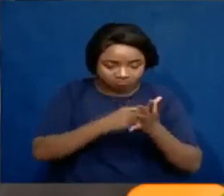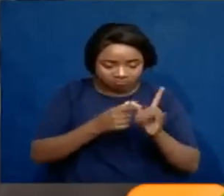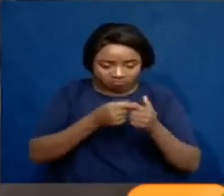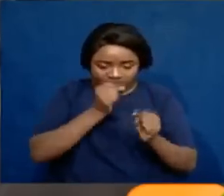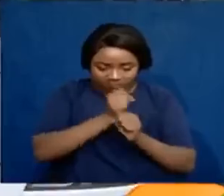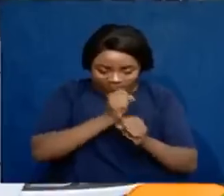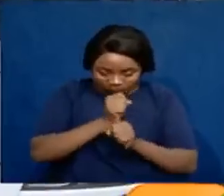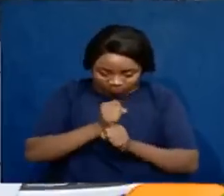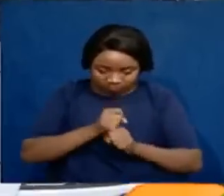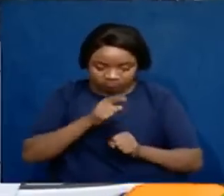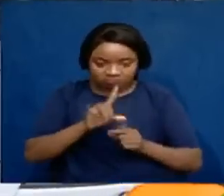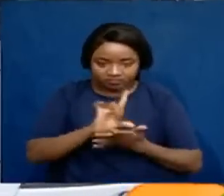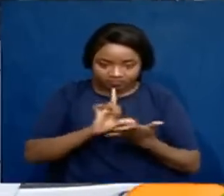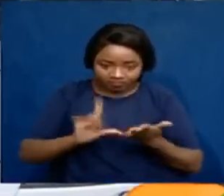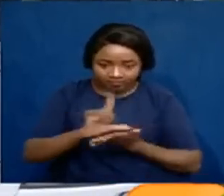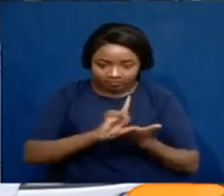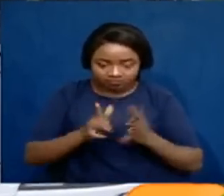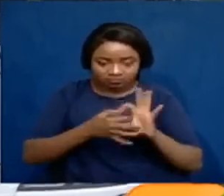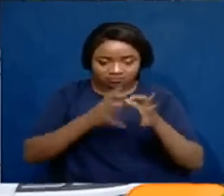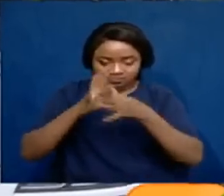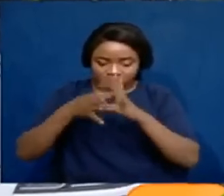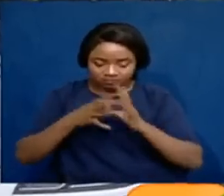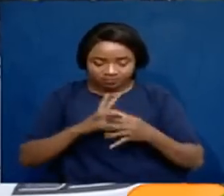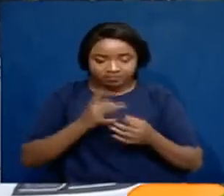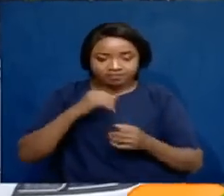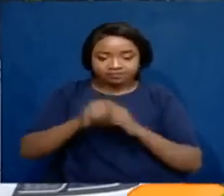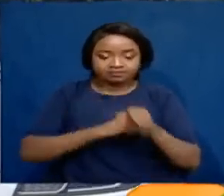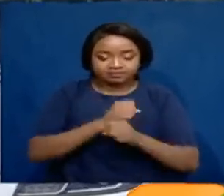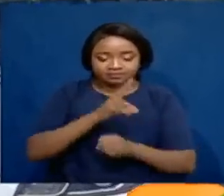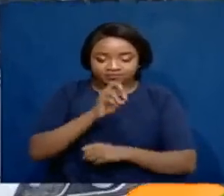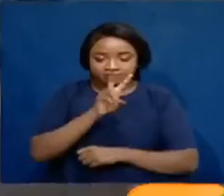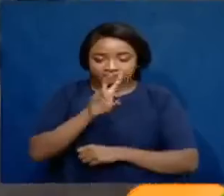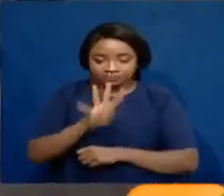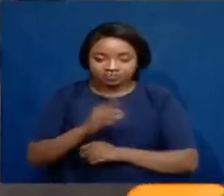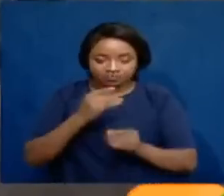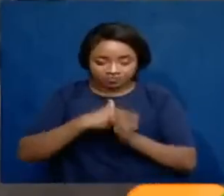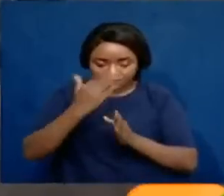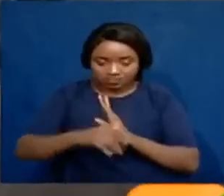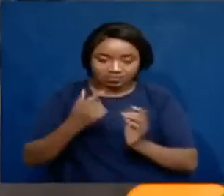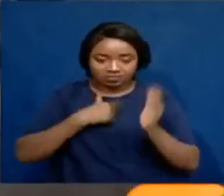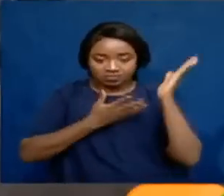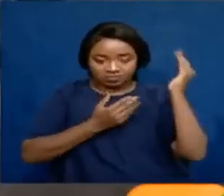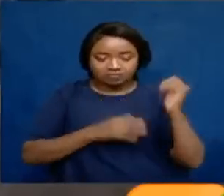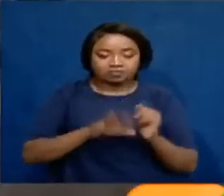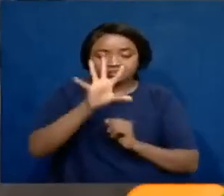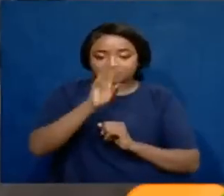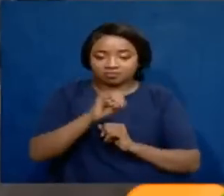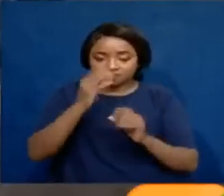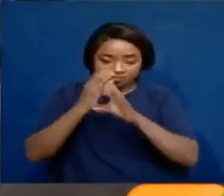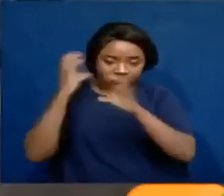local assembly. In 2024, we're looking to have deployed 50 buses on the road. Mm-hmm. So next year, we look to deploy